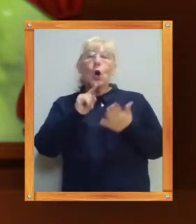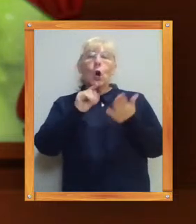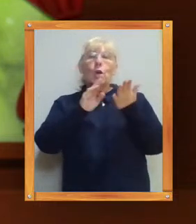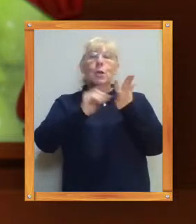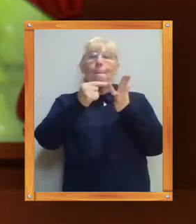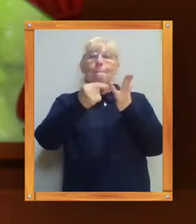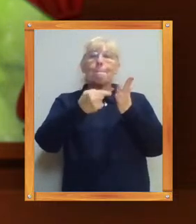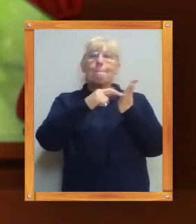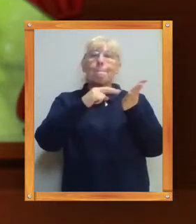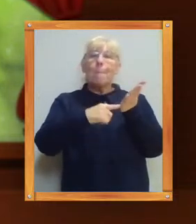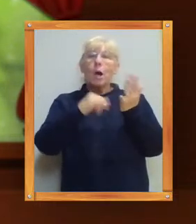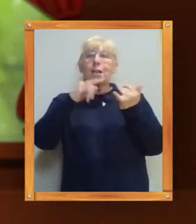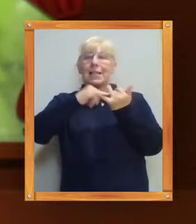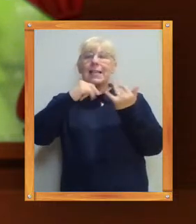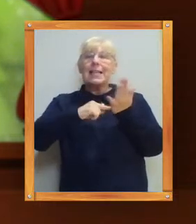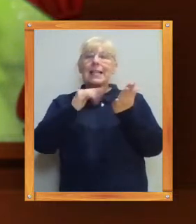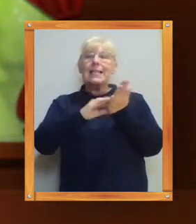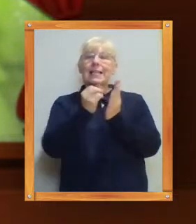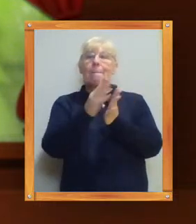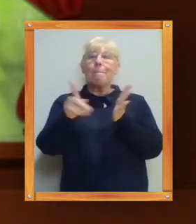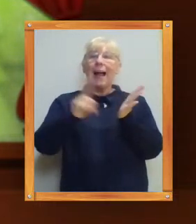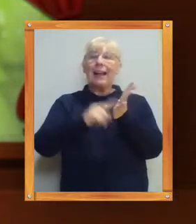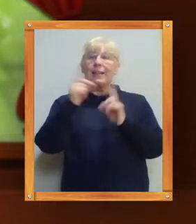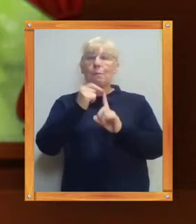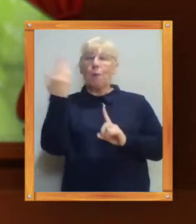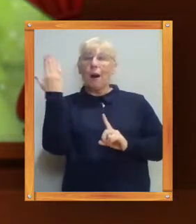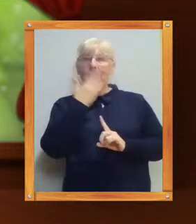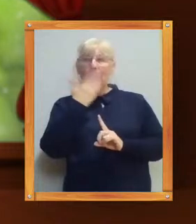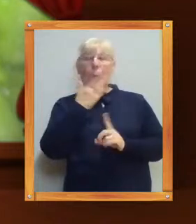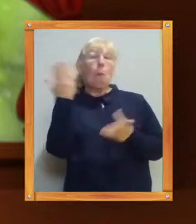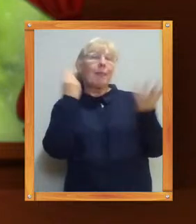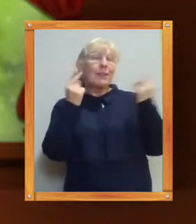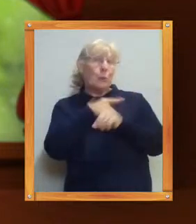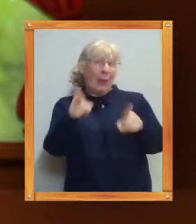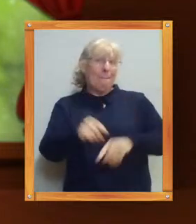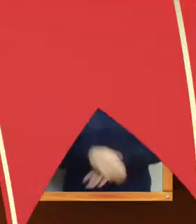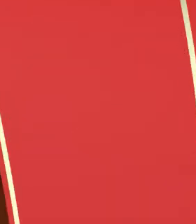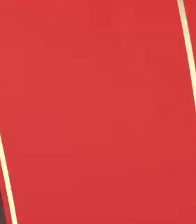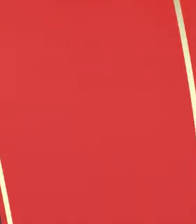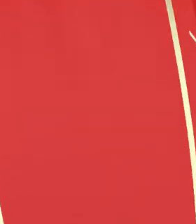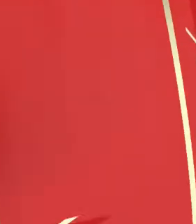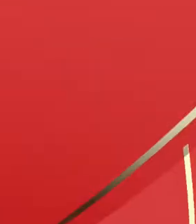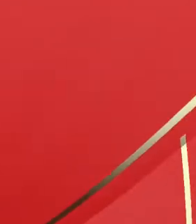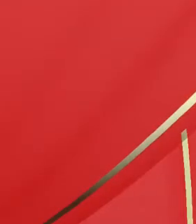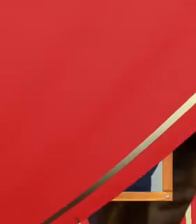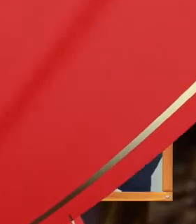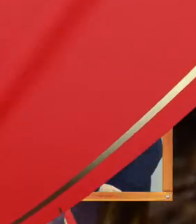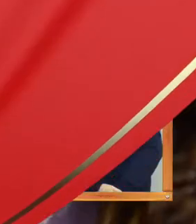Primary School. Let's have a listen to what they have for us.